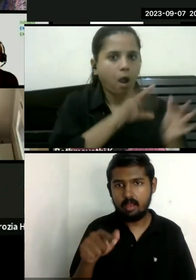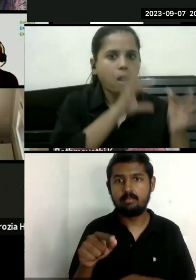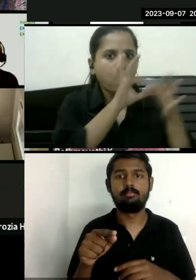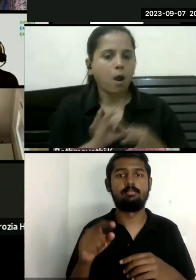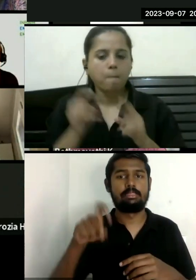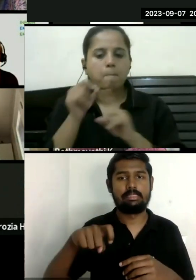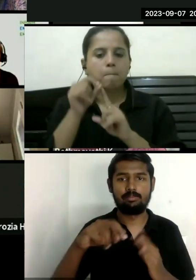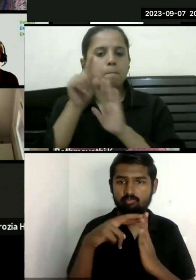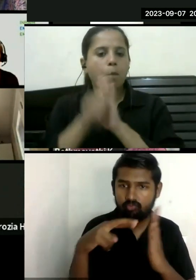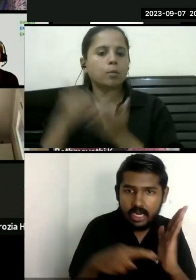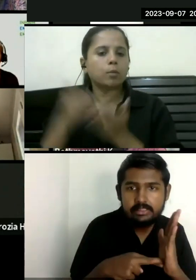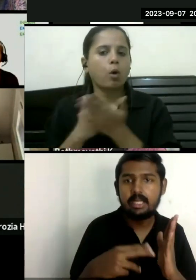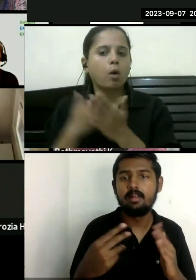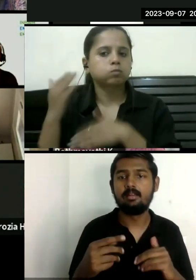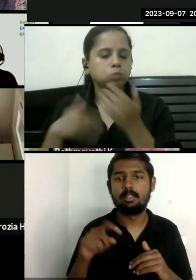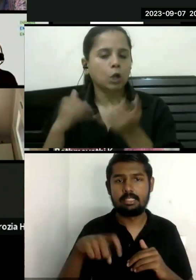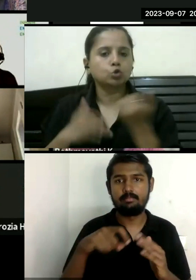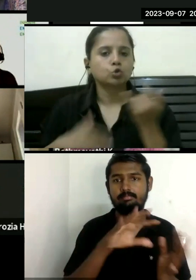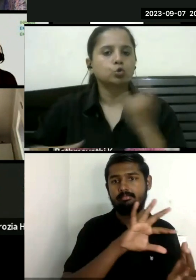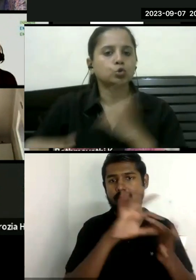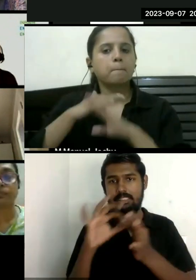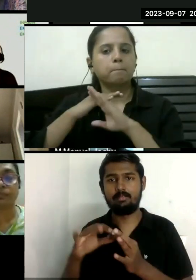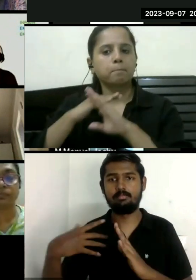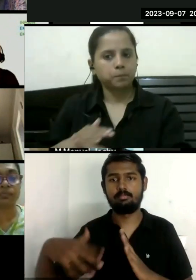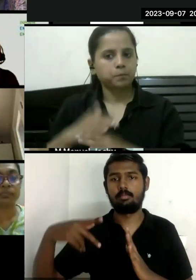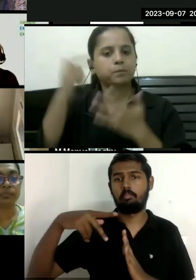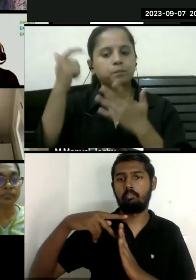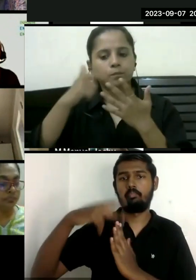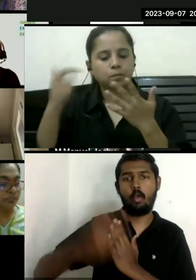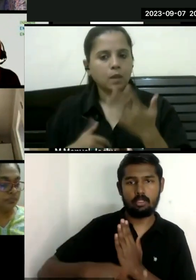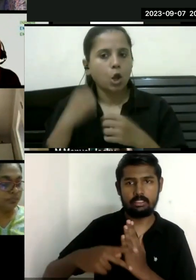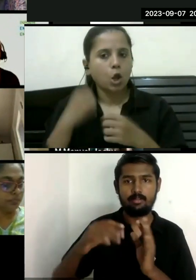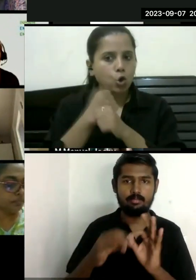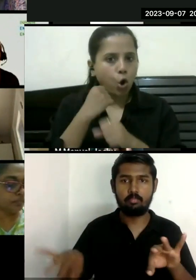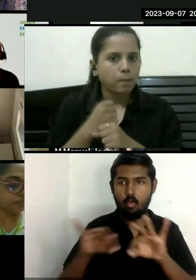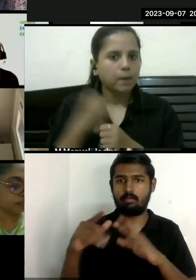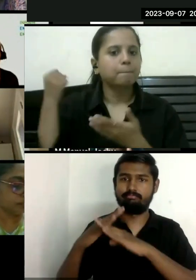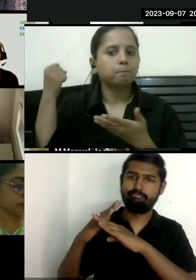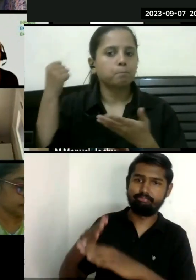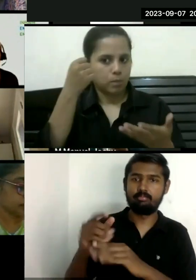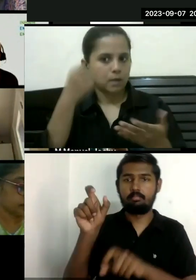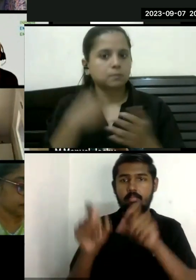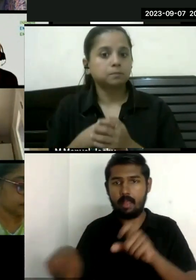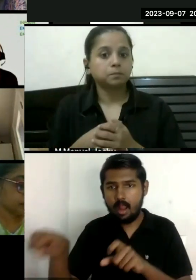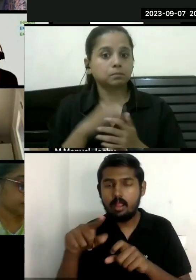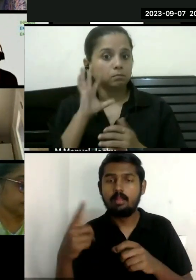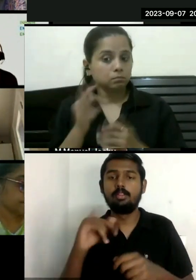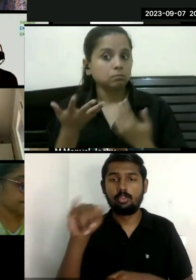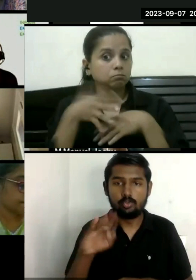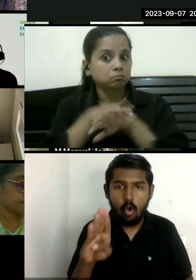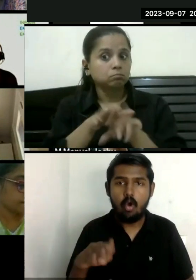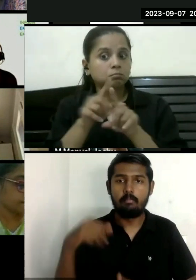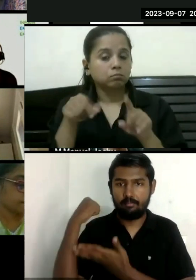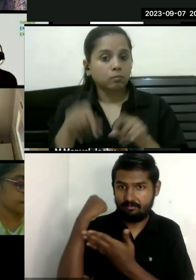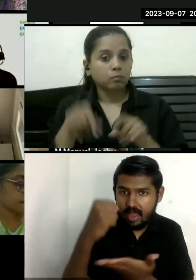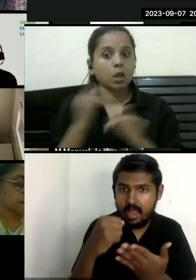programs, and the social protection measures of the government, the budget, implementation, and having a good institutional mechanism